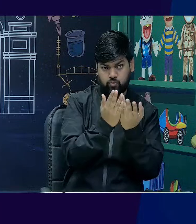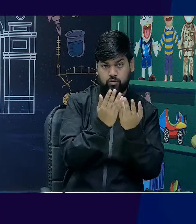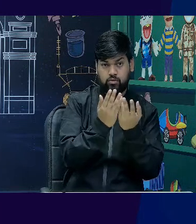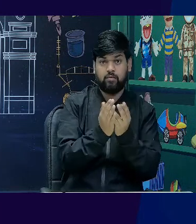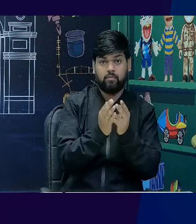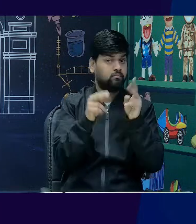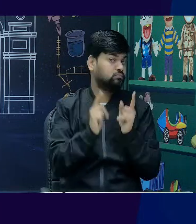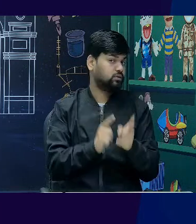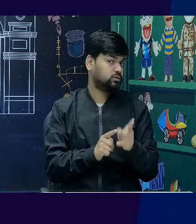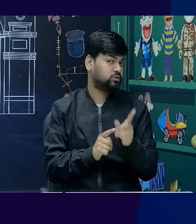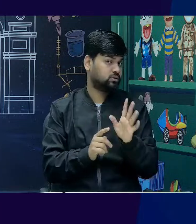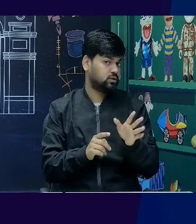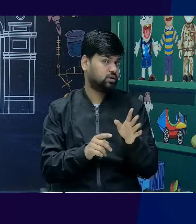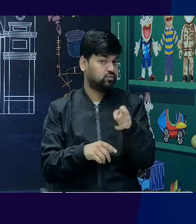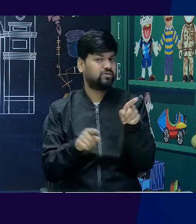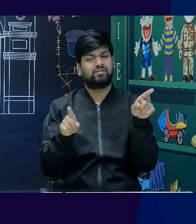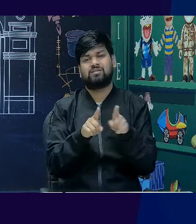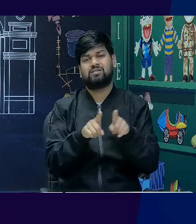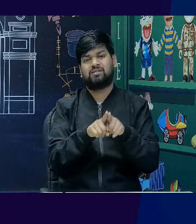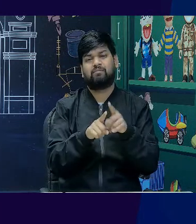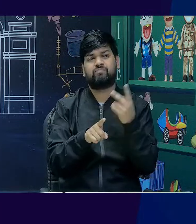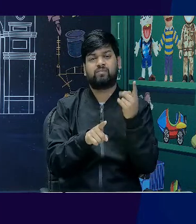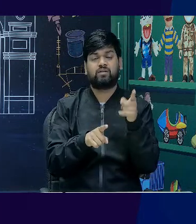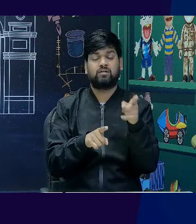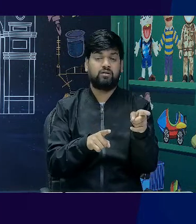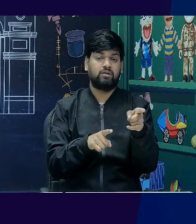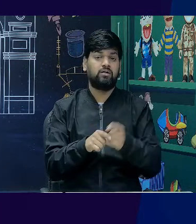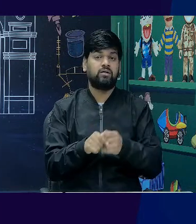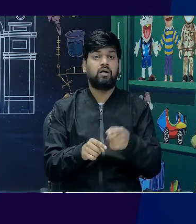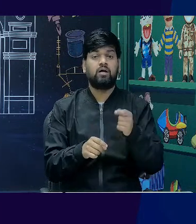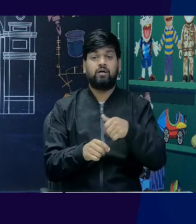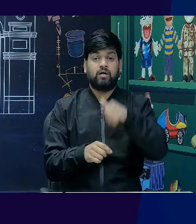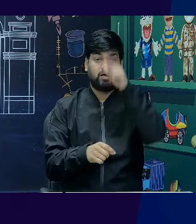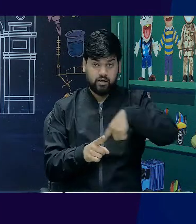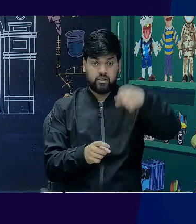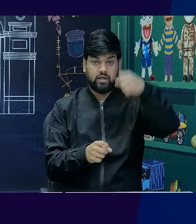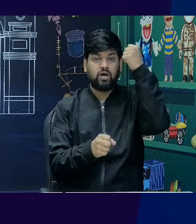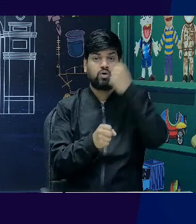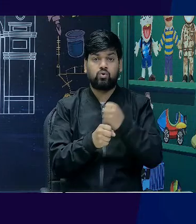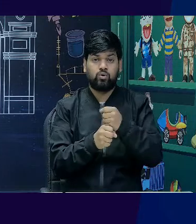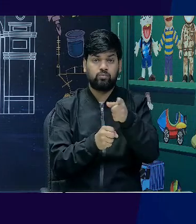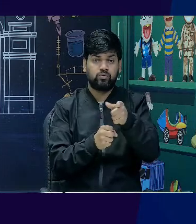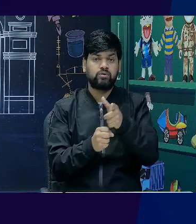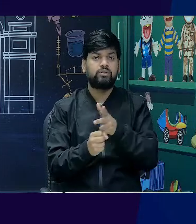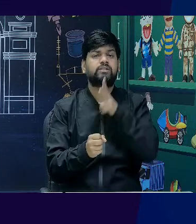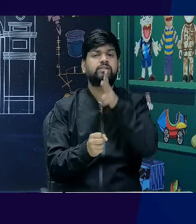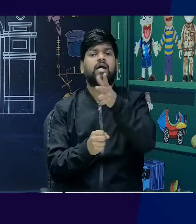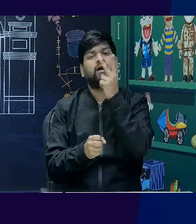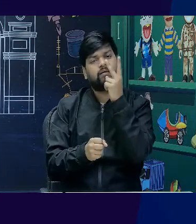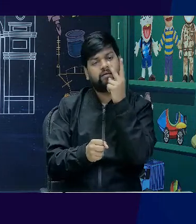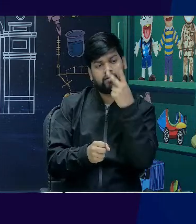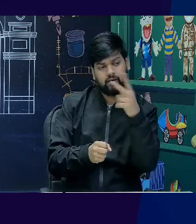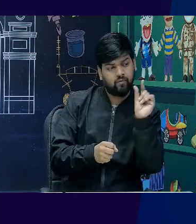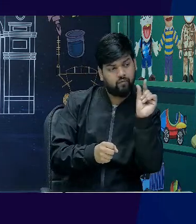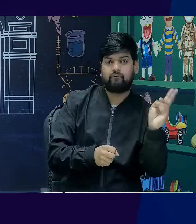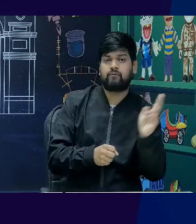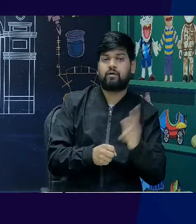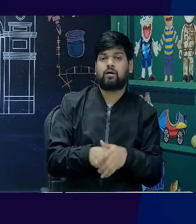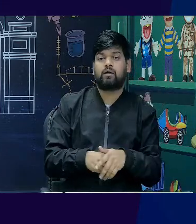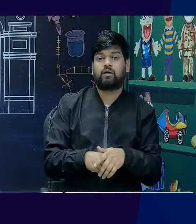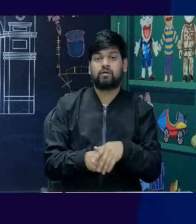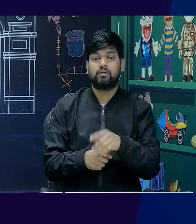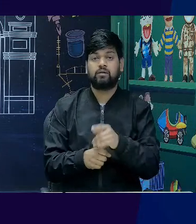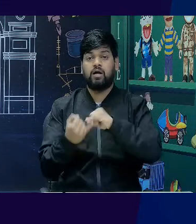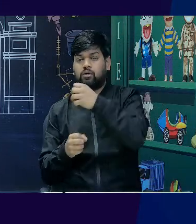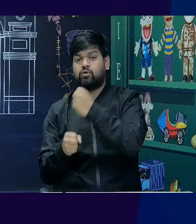statement and the central government has a different financial statement. Then we come on to the concept of public